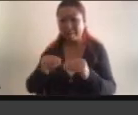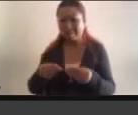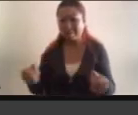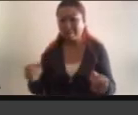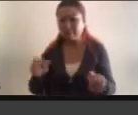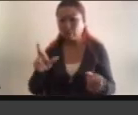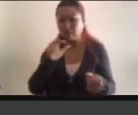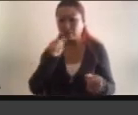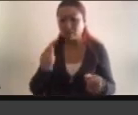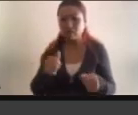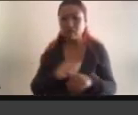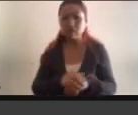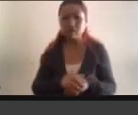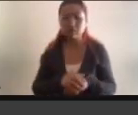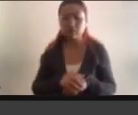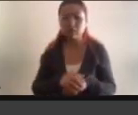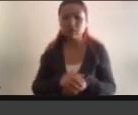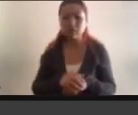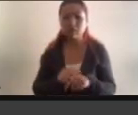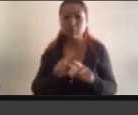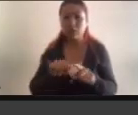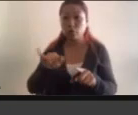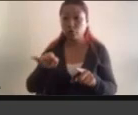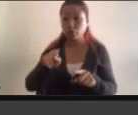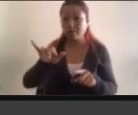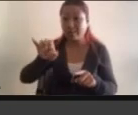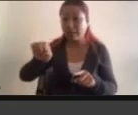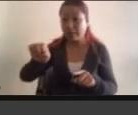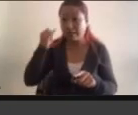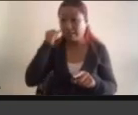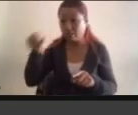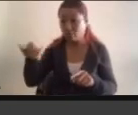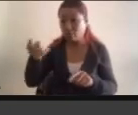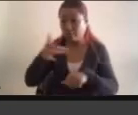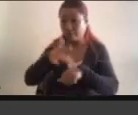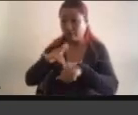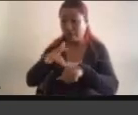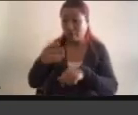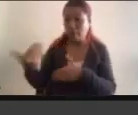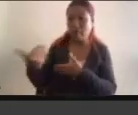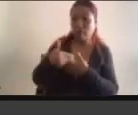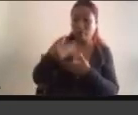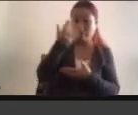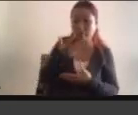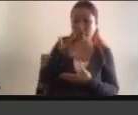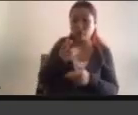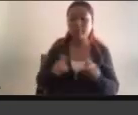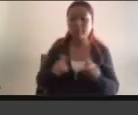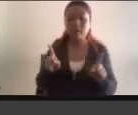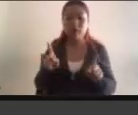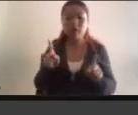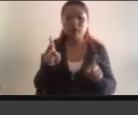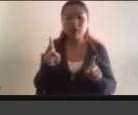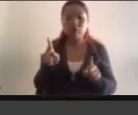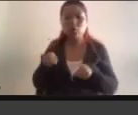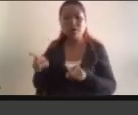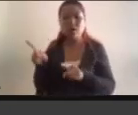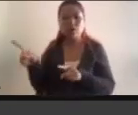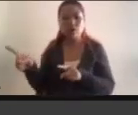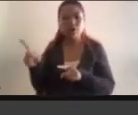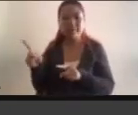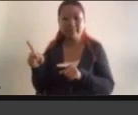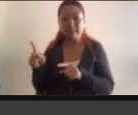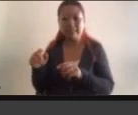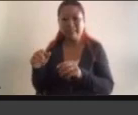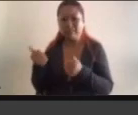not. Julie, if you're out there, just interrupt me. But in the absence of her coming